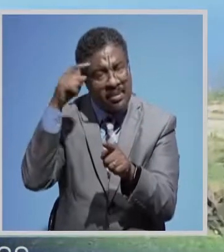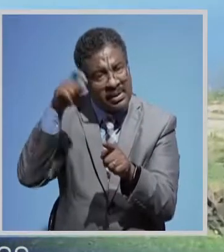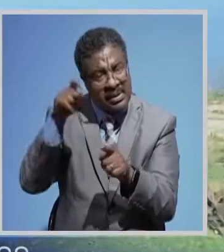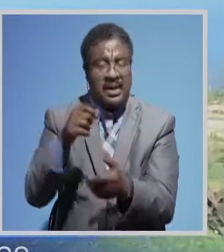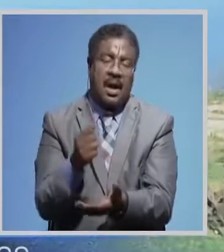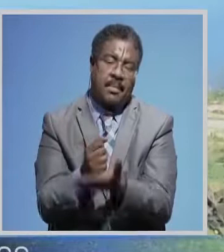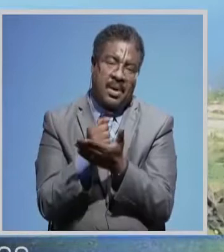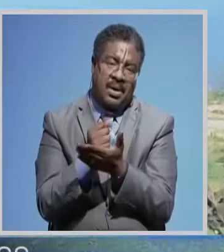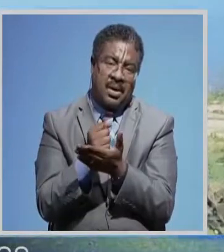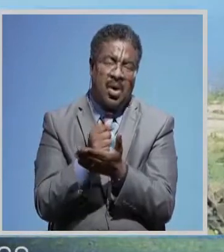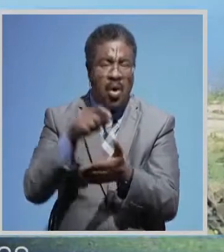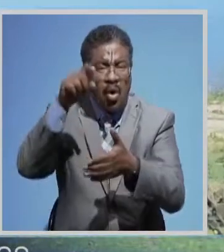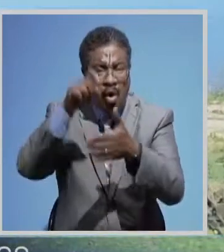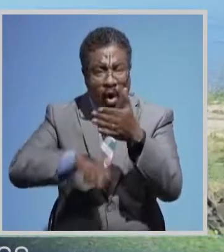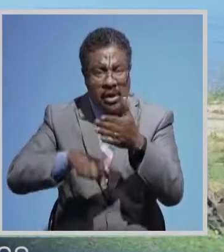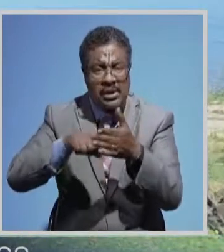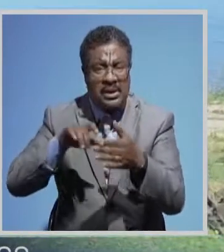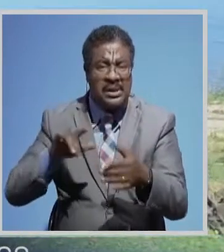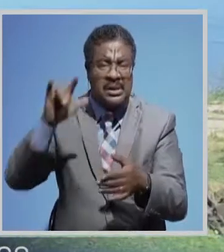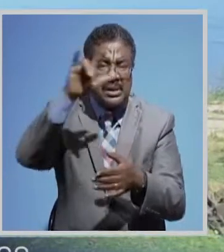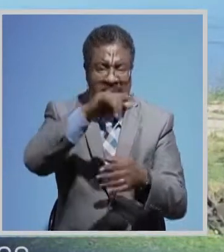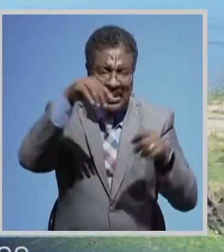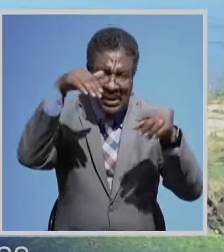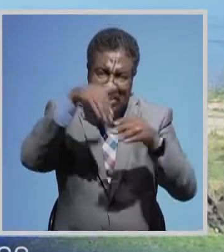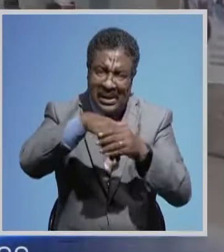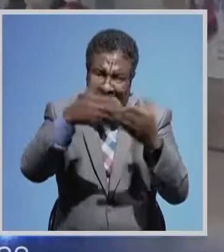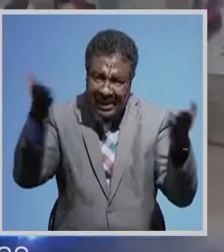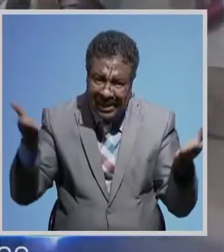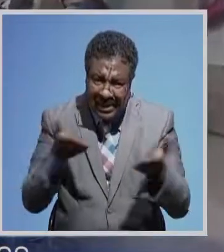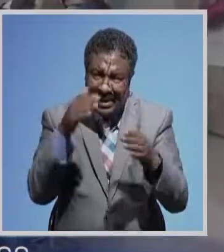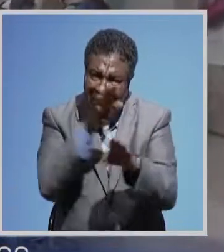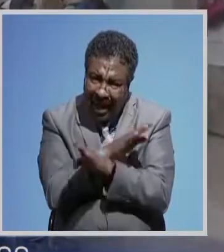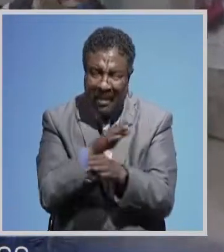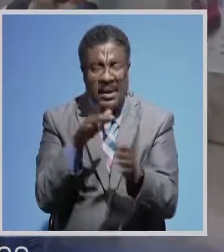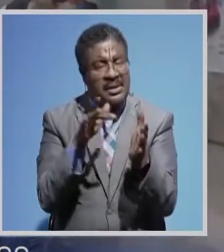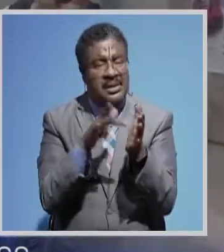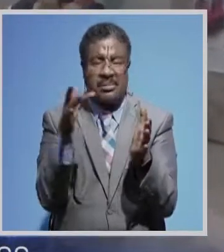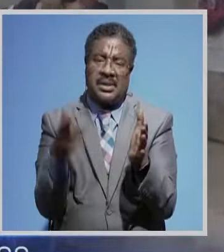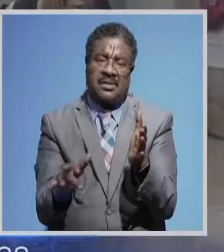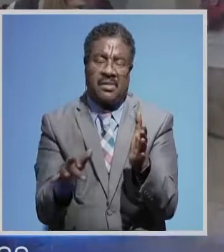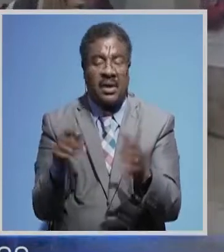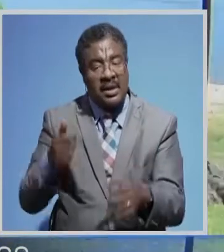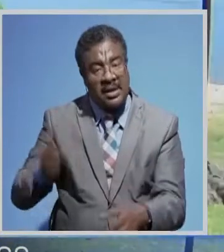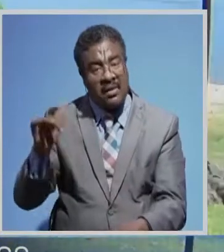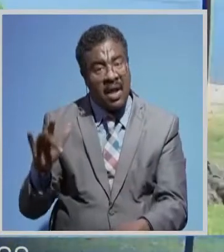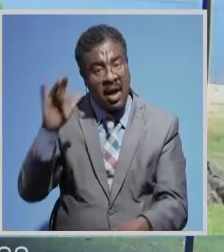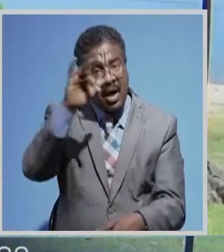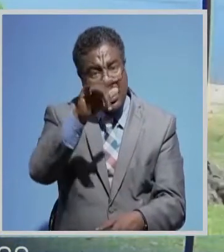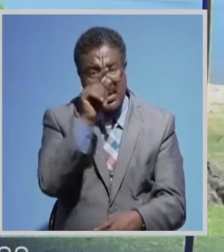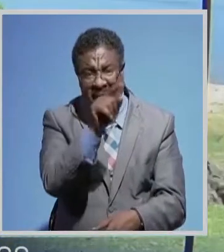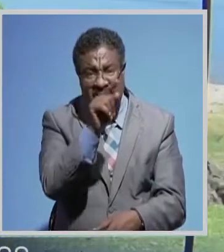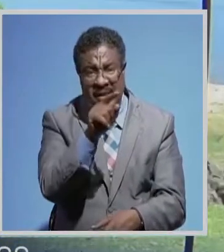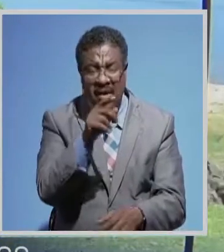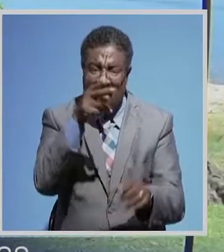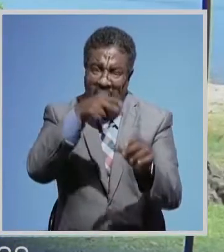cost of travel within the country is expensive, and the airlines are telling us to say the price of the jet A1